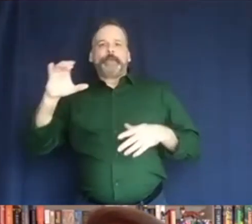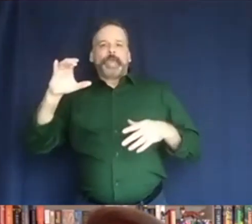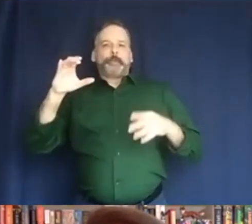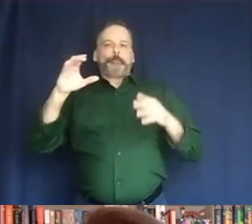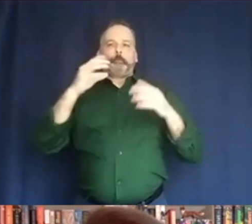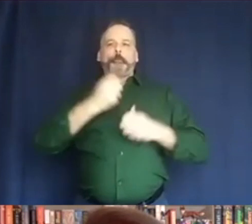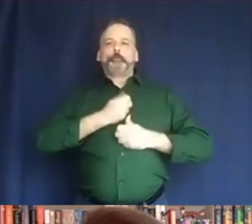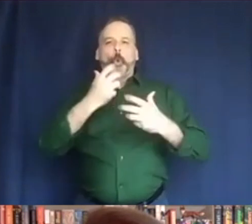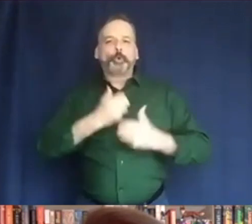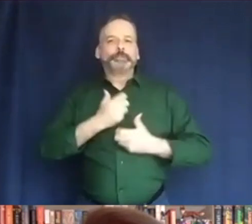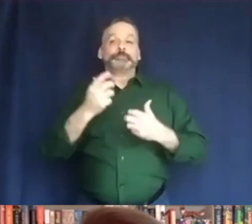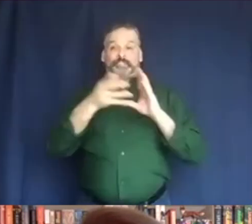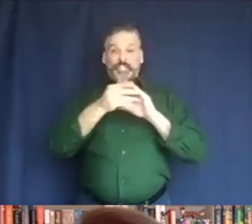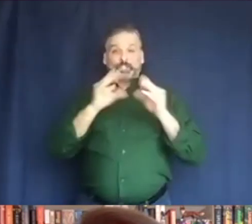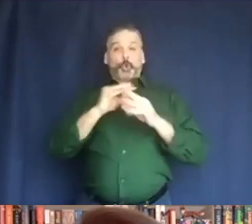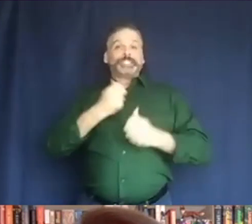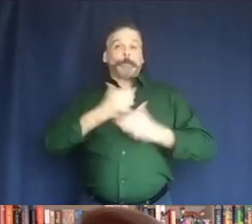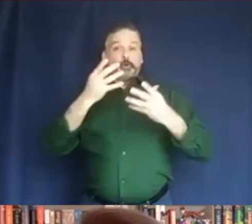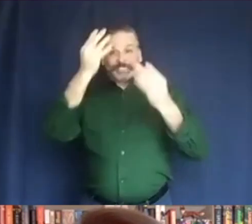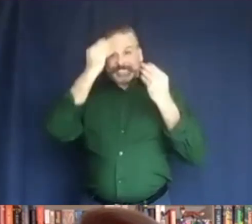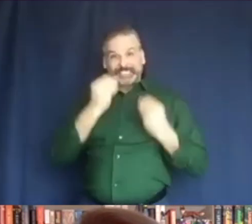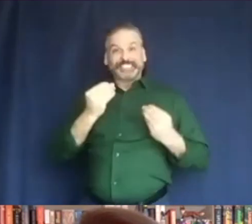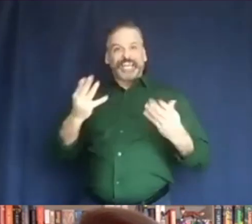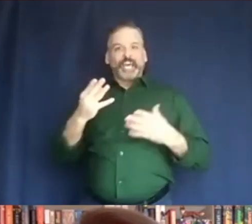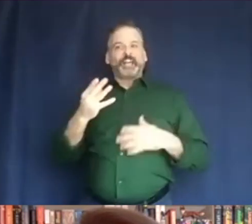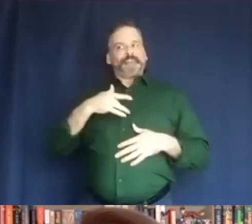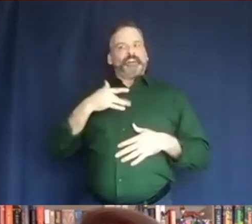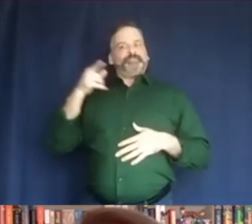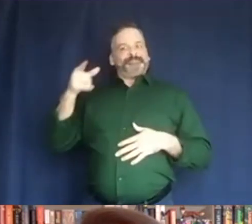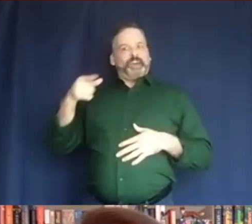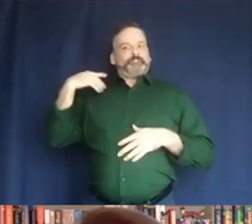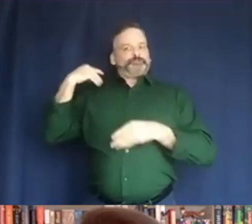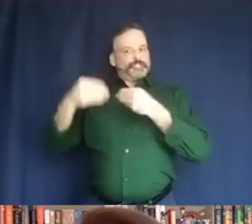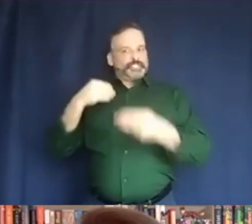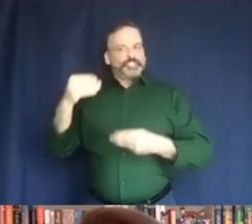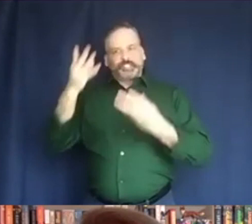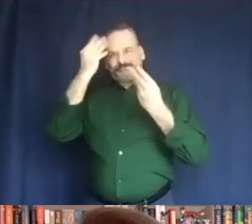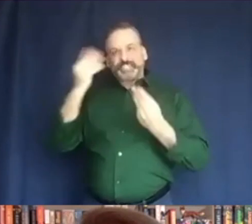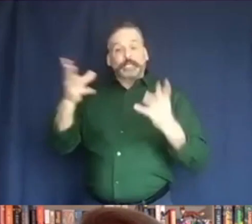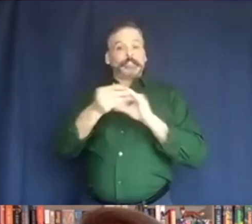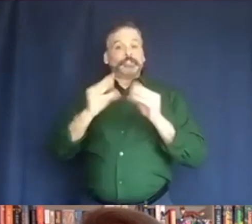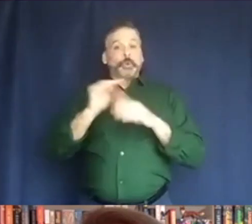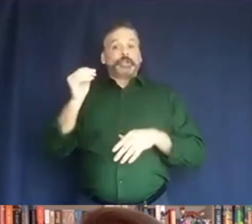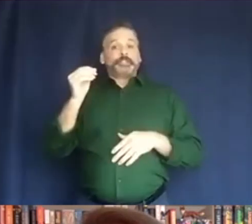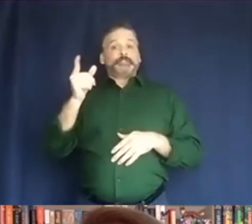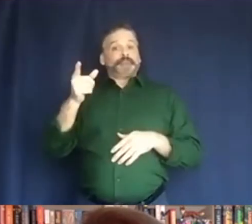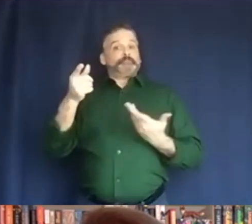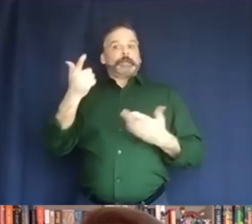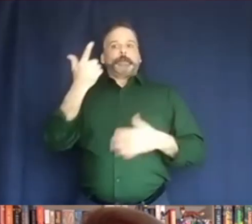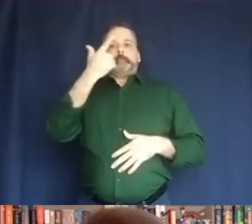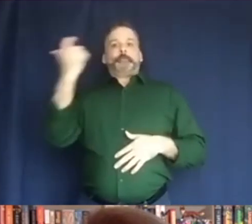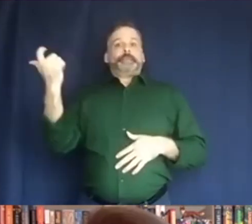And I feel like that tradition of telling these stories, that's something, because all we're made of at the end is